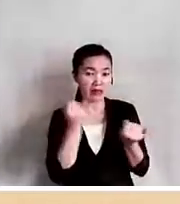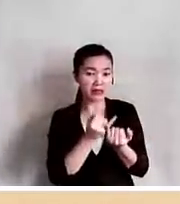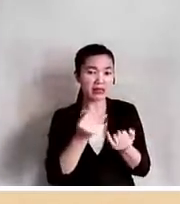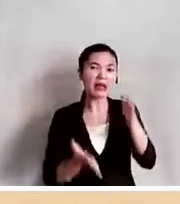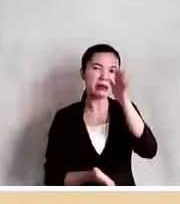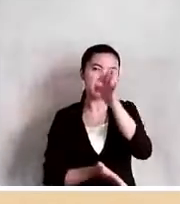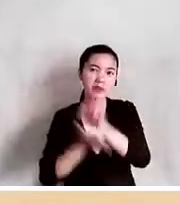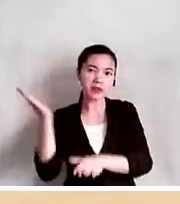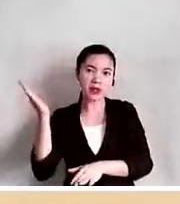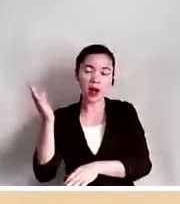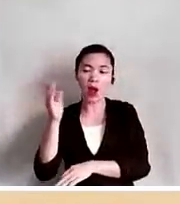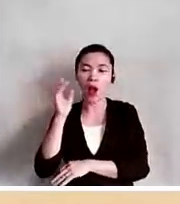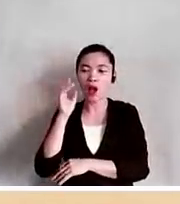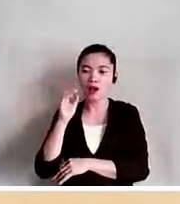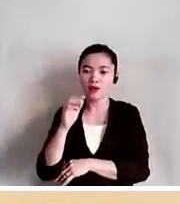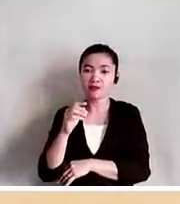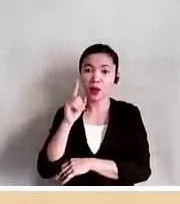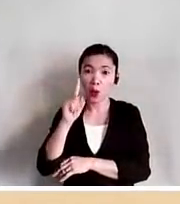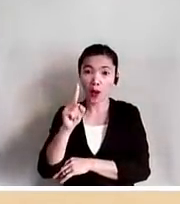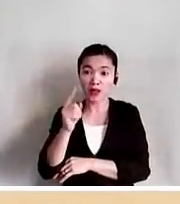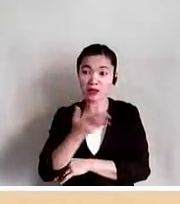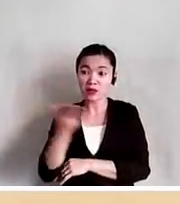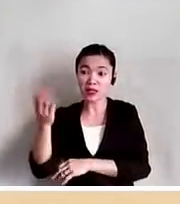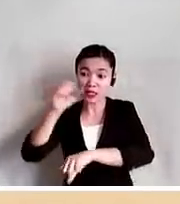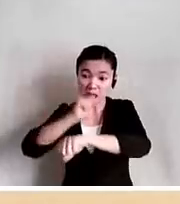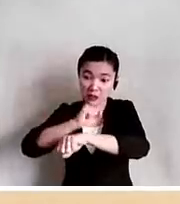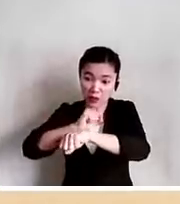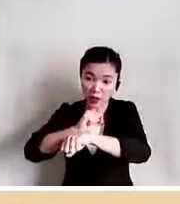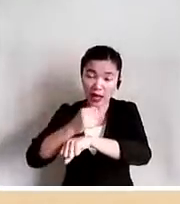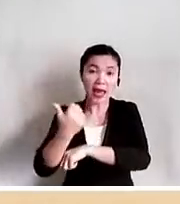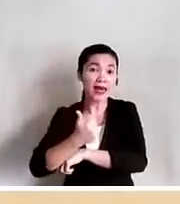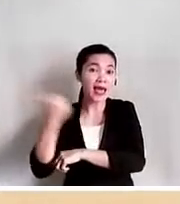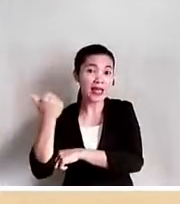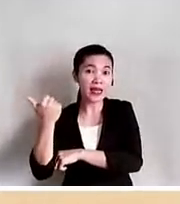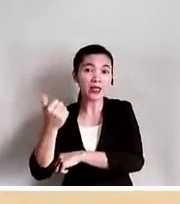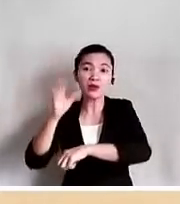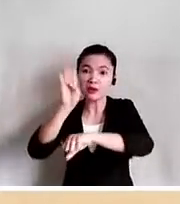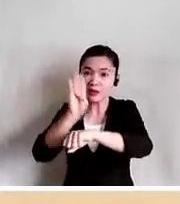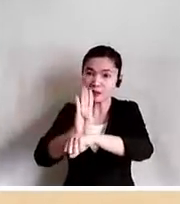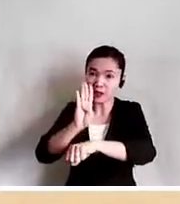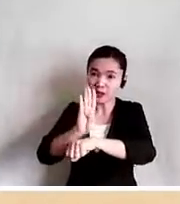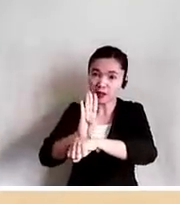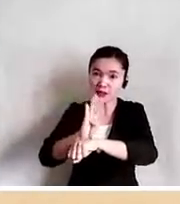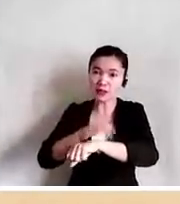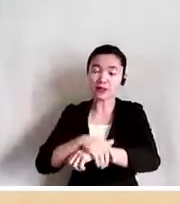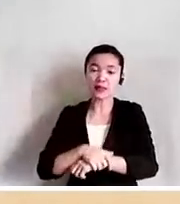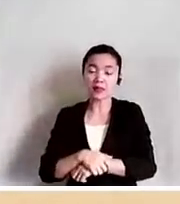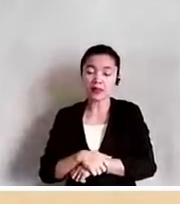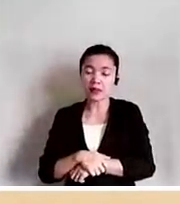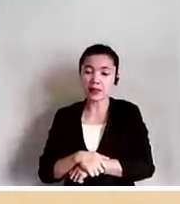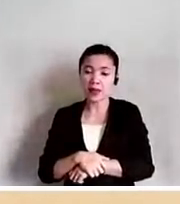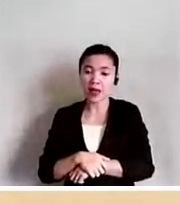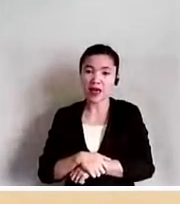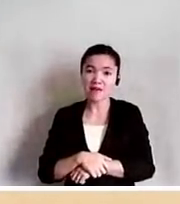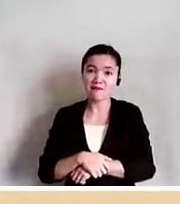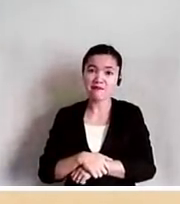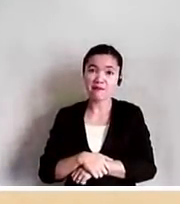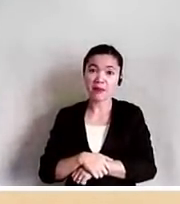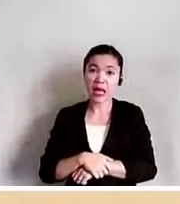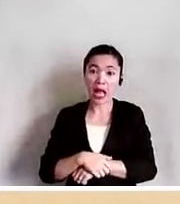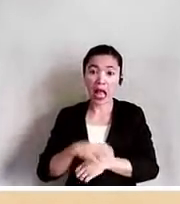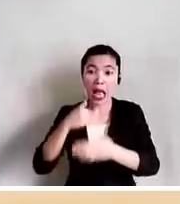one to his farm, another to his business. The rest laid hold of his